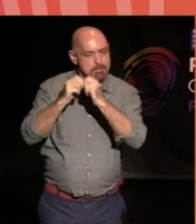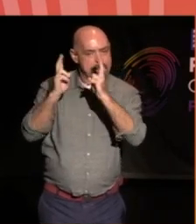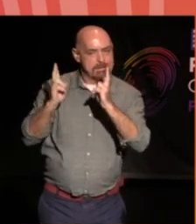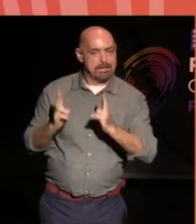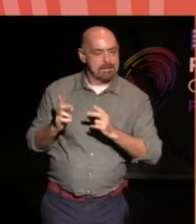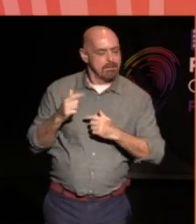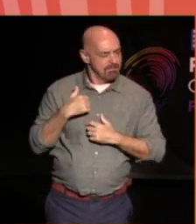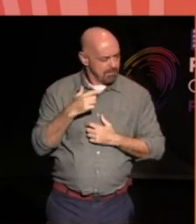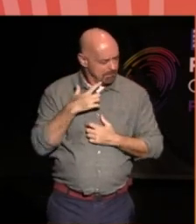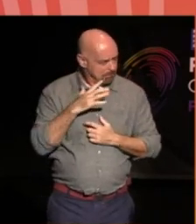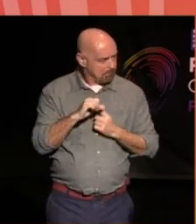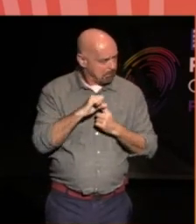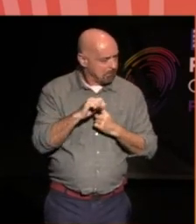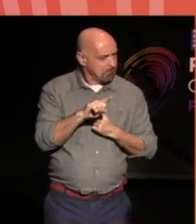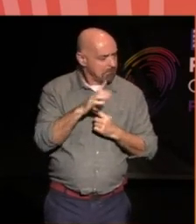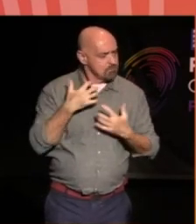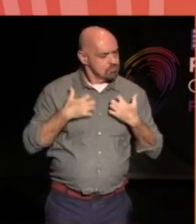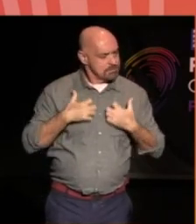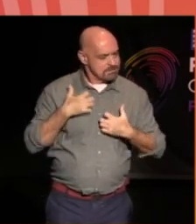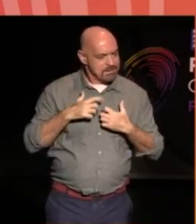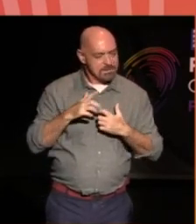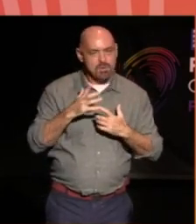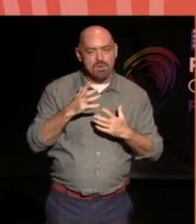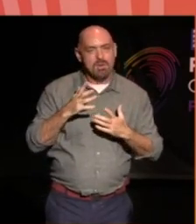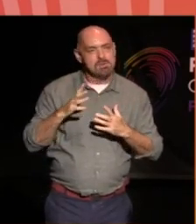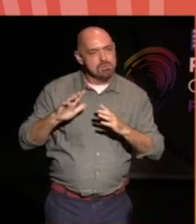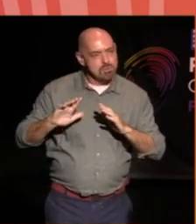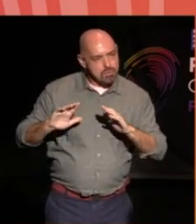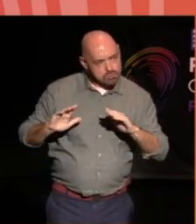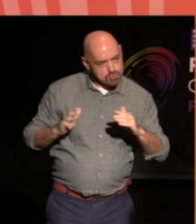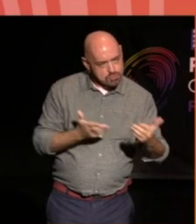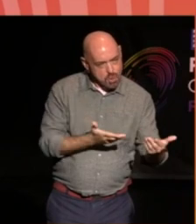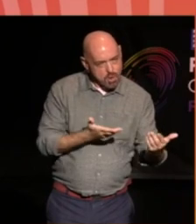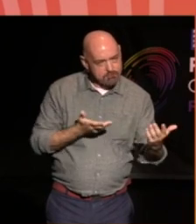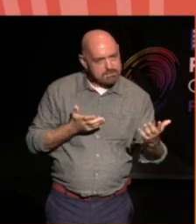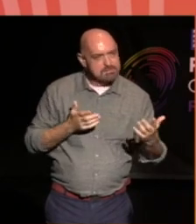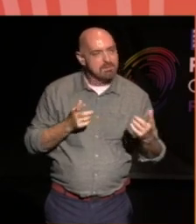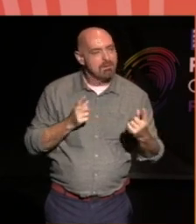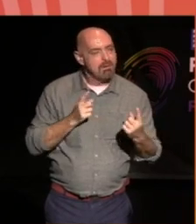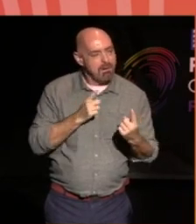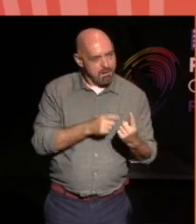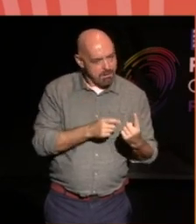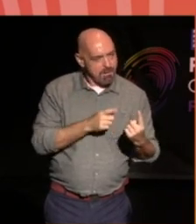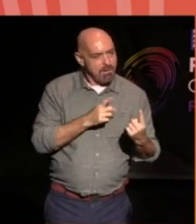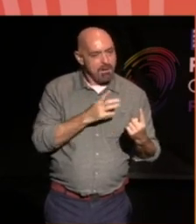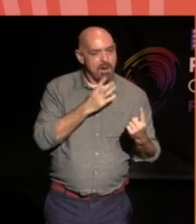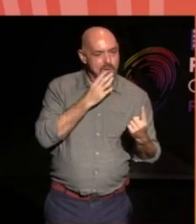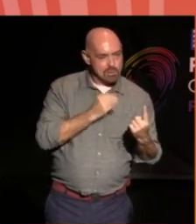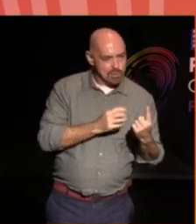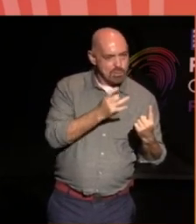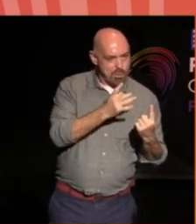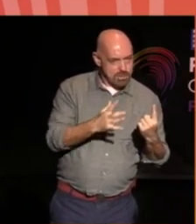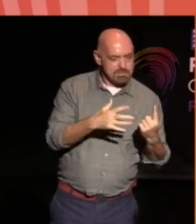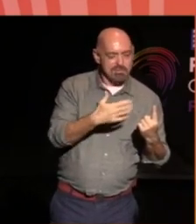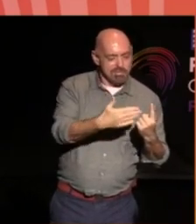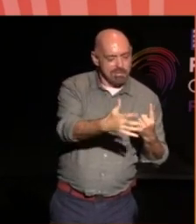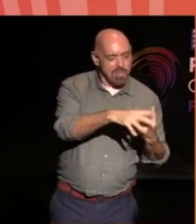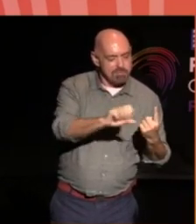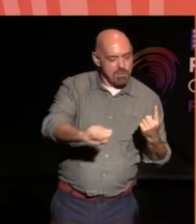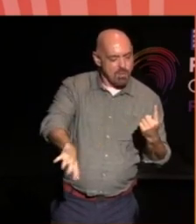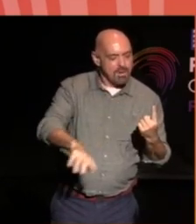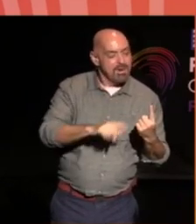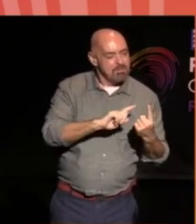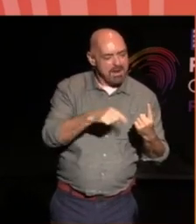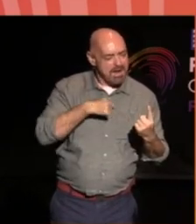interesting, the idea of these things as a service rather than as something that we just use and then throw away. And I wondered,